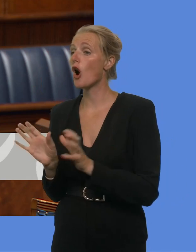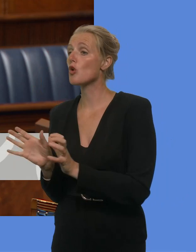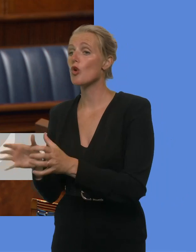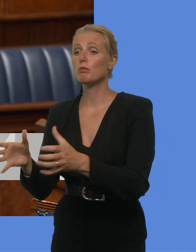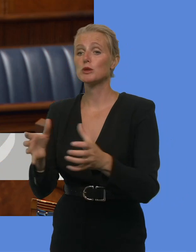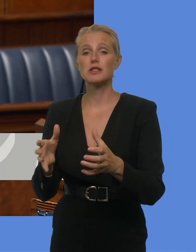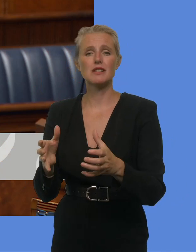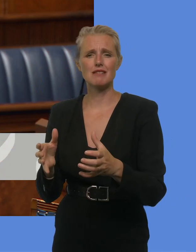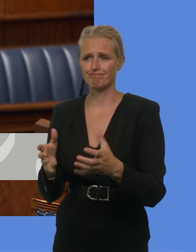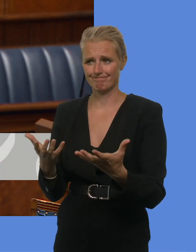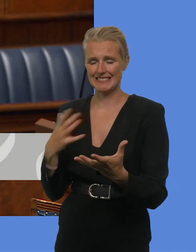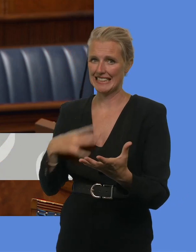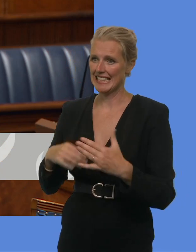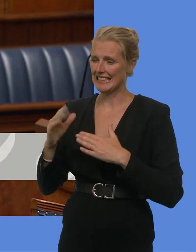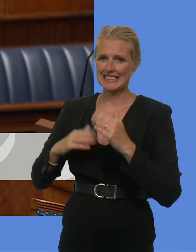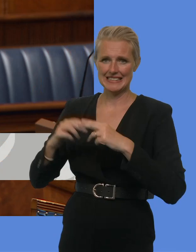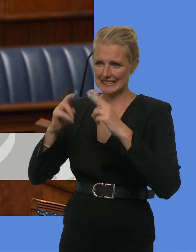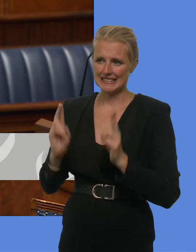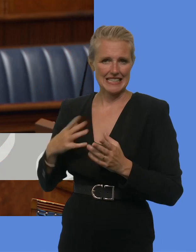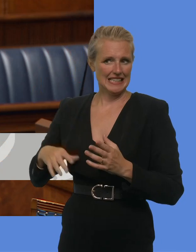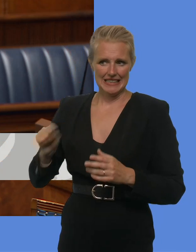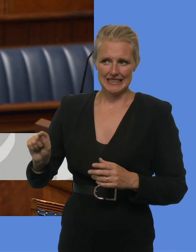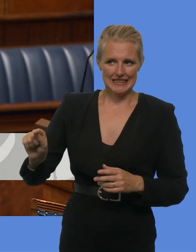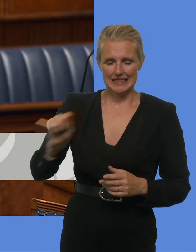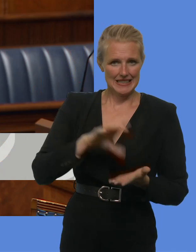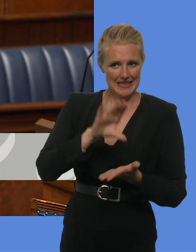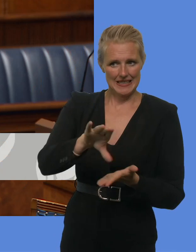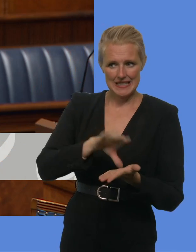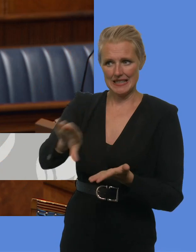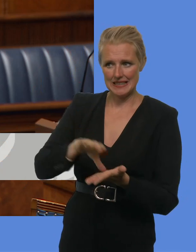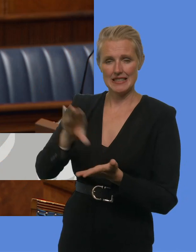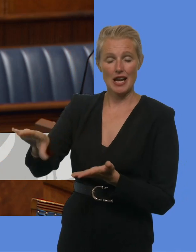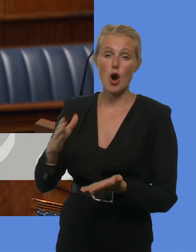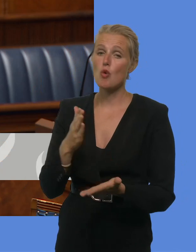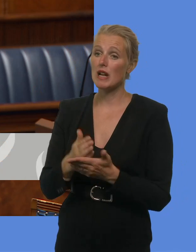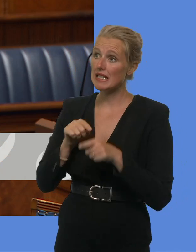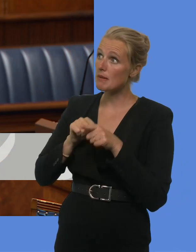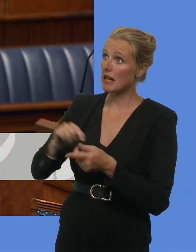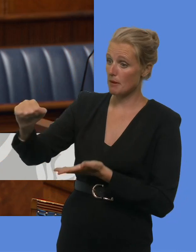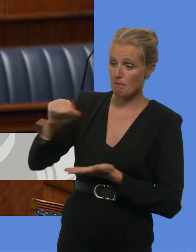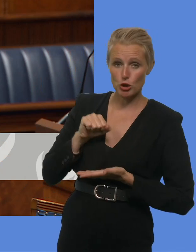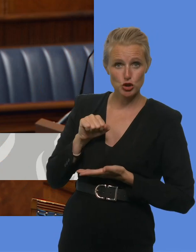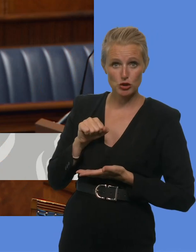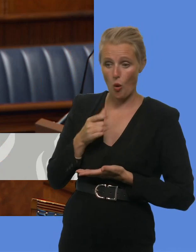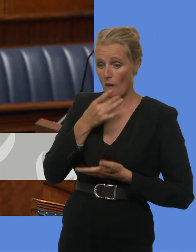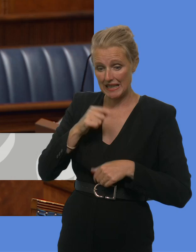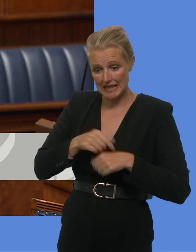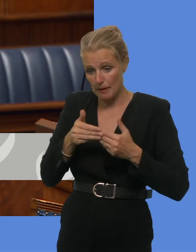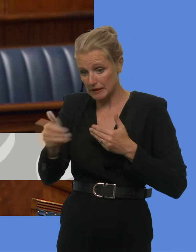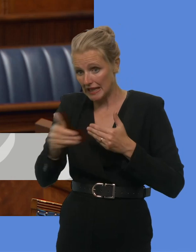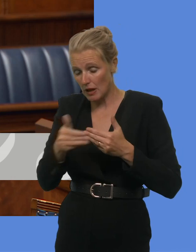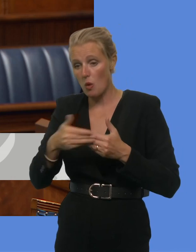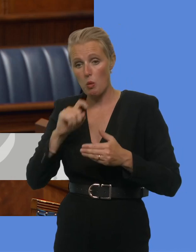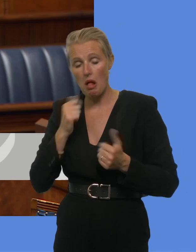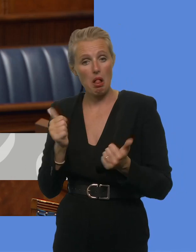a capital need. Of course, that will be dependent on budget, and we would hope that those timescales would meet the needs. But I know that there is an urgent need